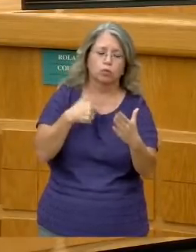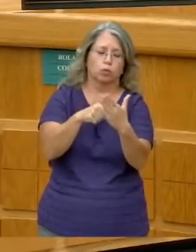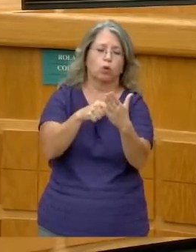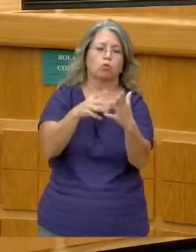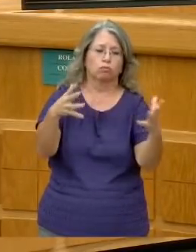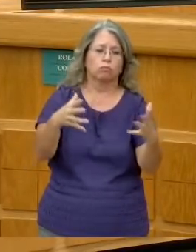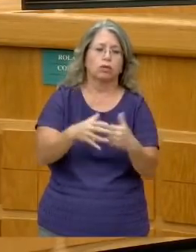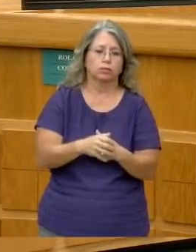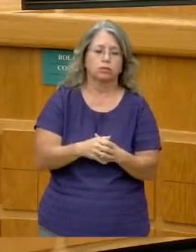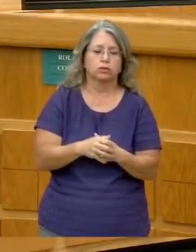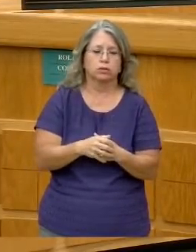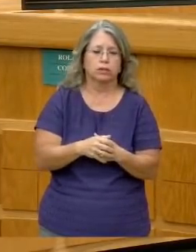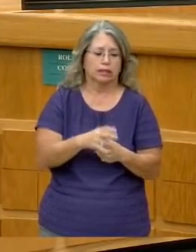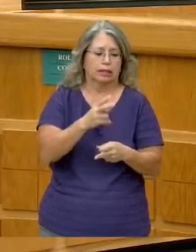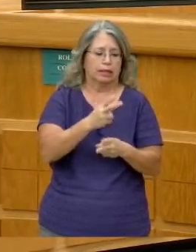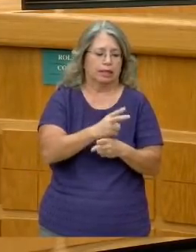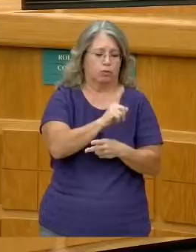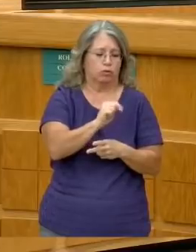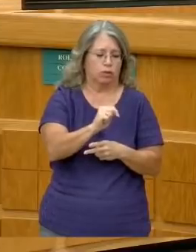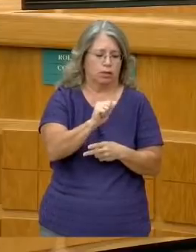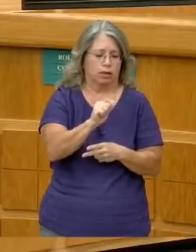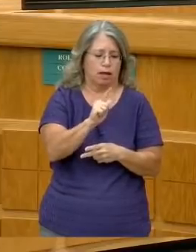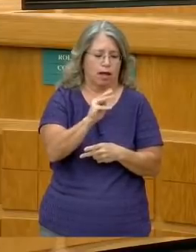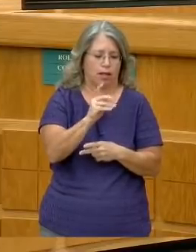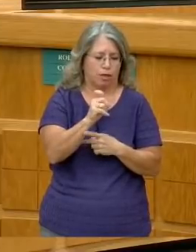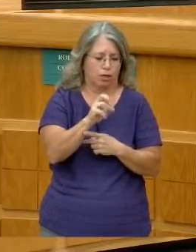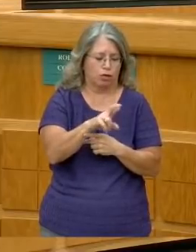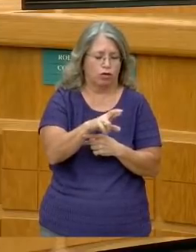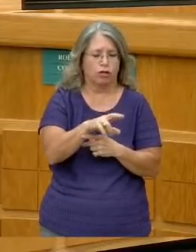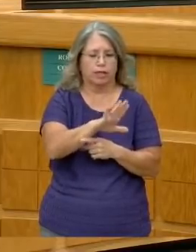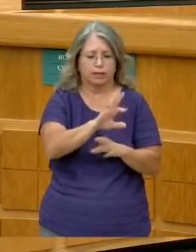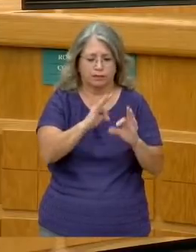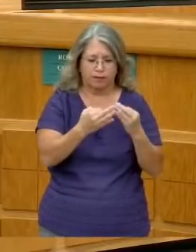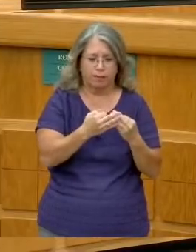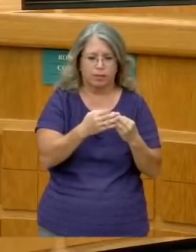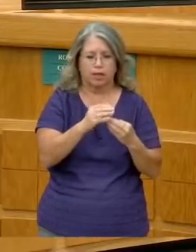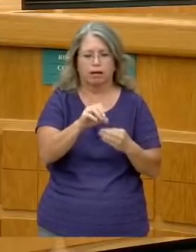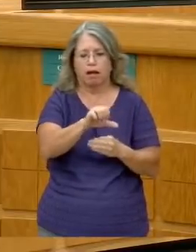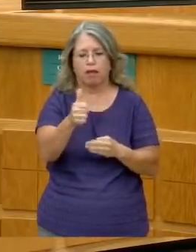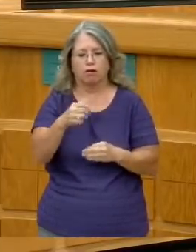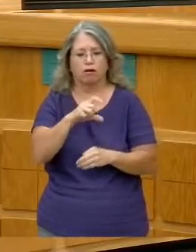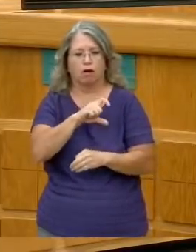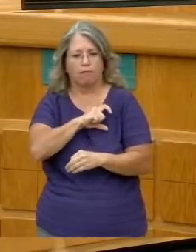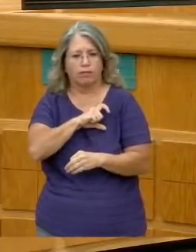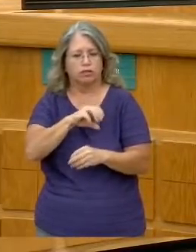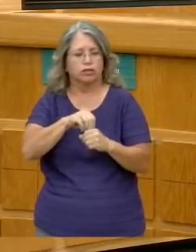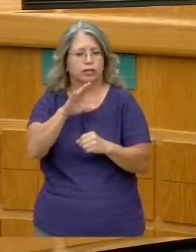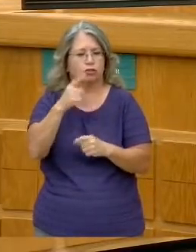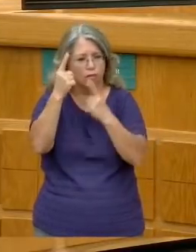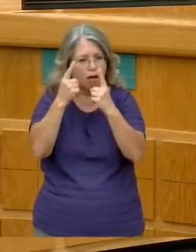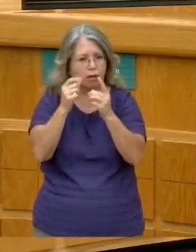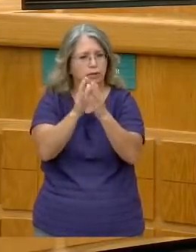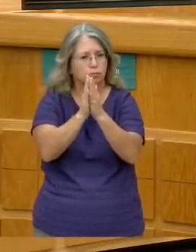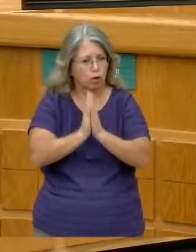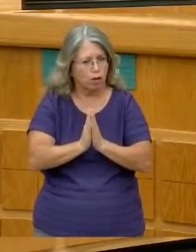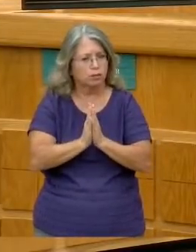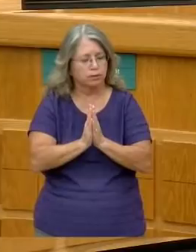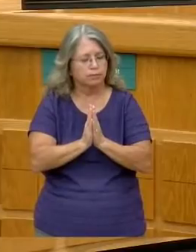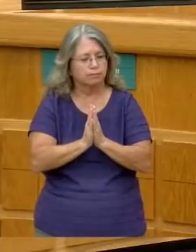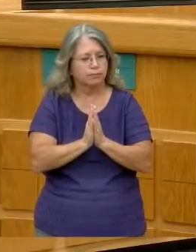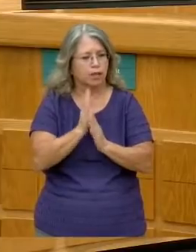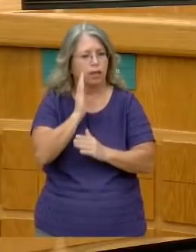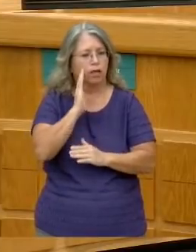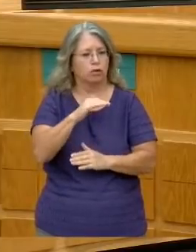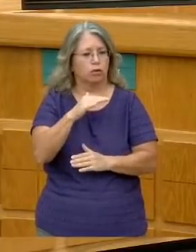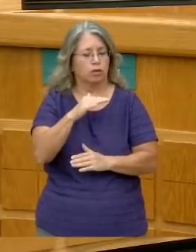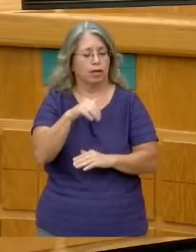Keep Lieutenant Almaguer, his family, and the fellow officers in your thoughts and prayers. Know that we're doing our part